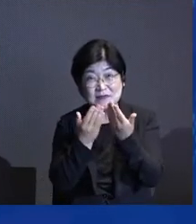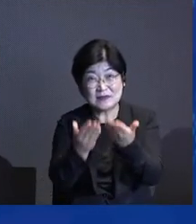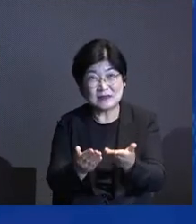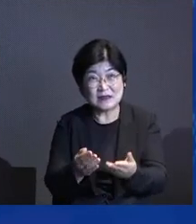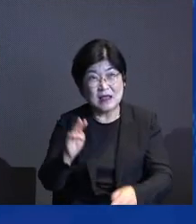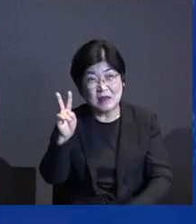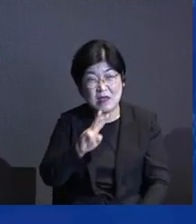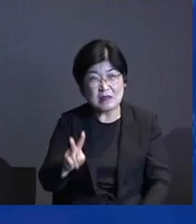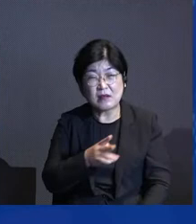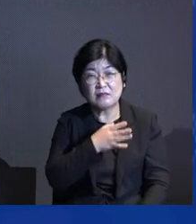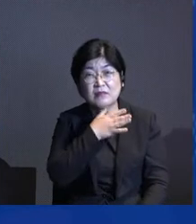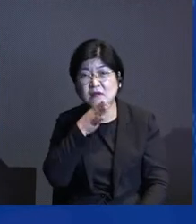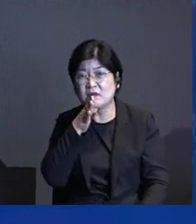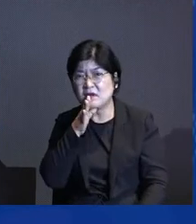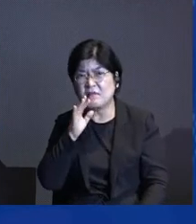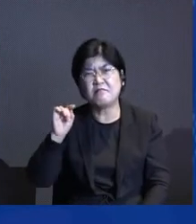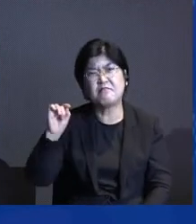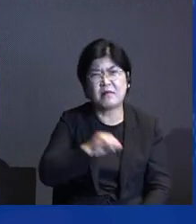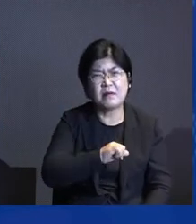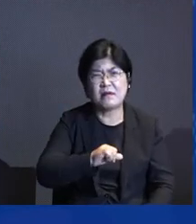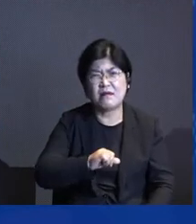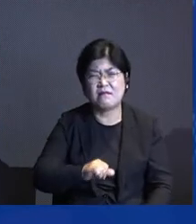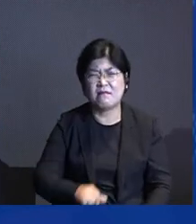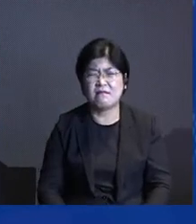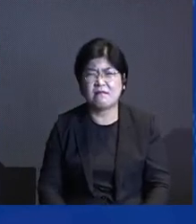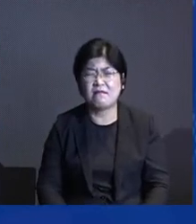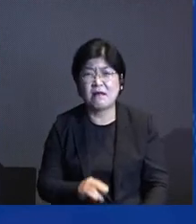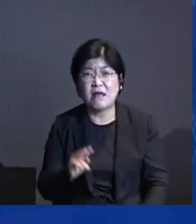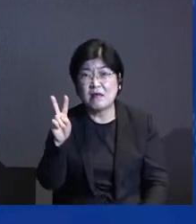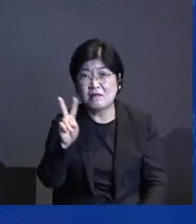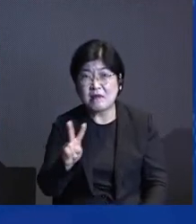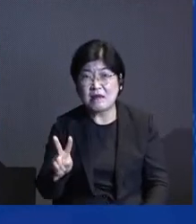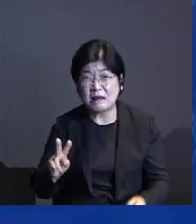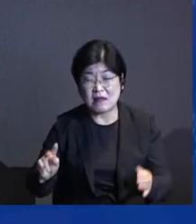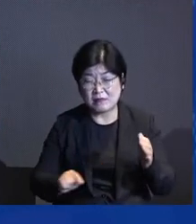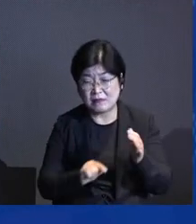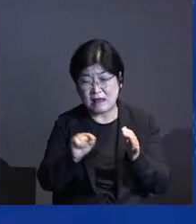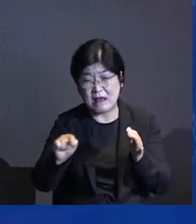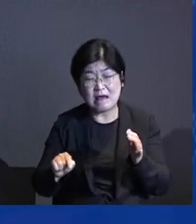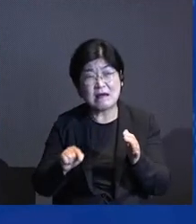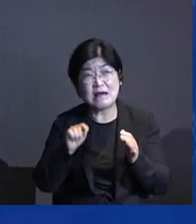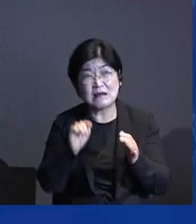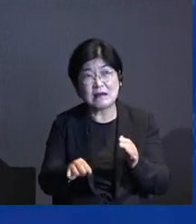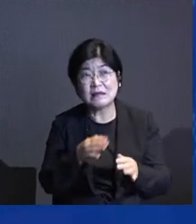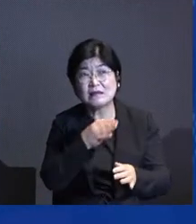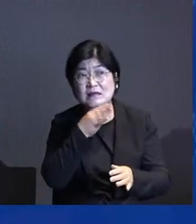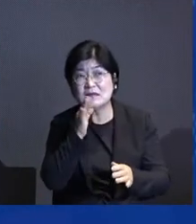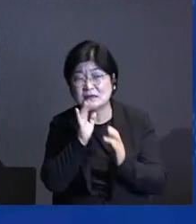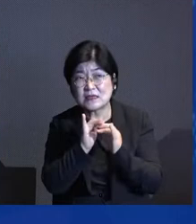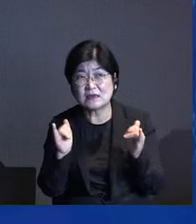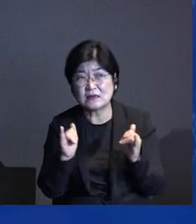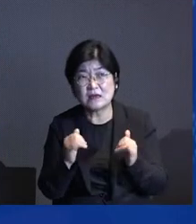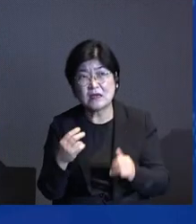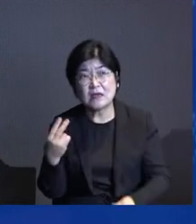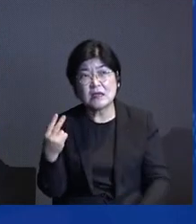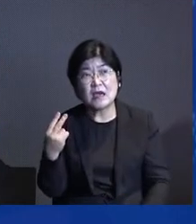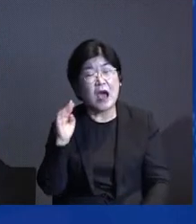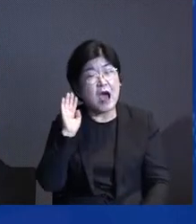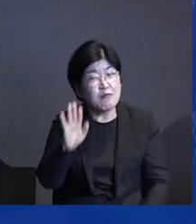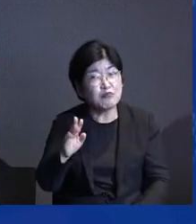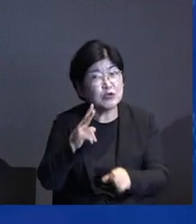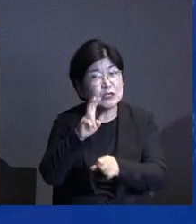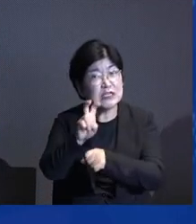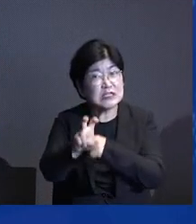the population of older people in Vietnam will double in the next two decades. And meanwhile, we are a lower middle